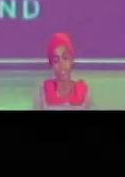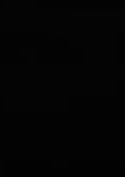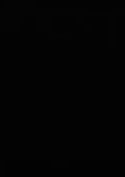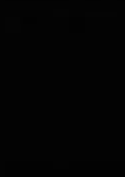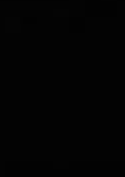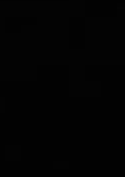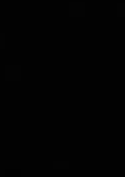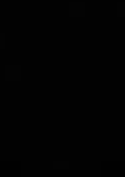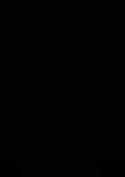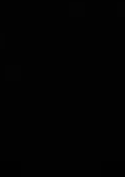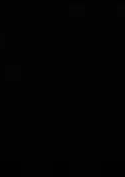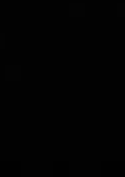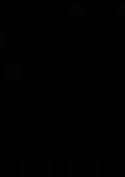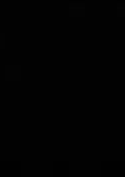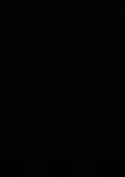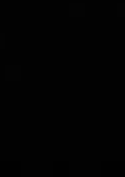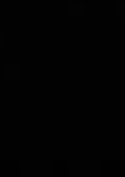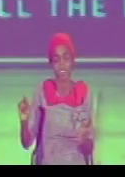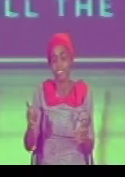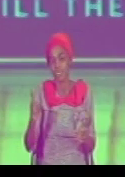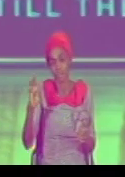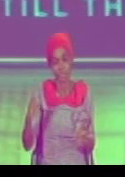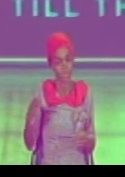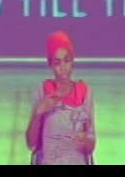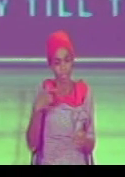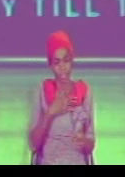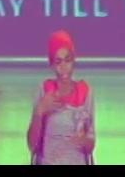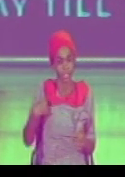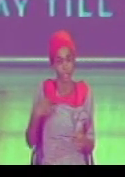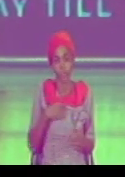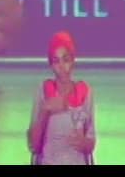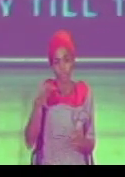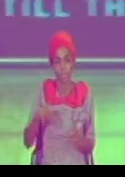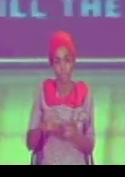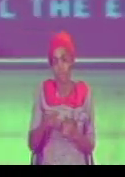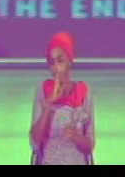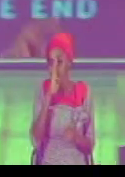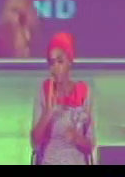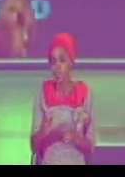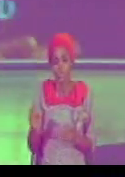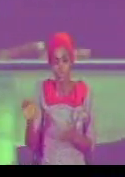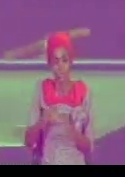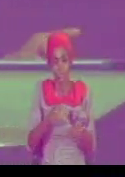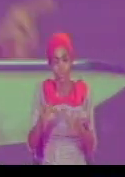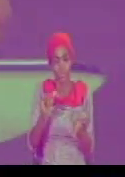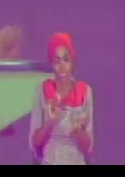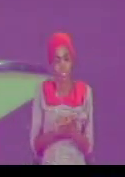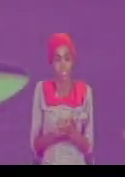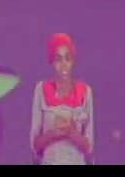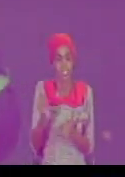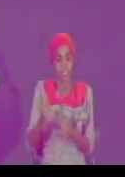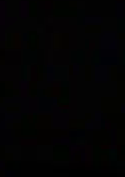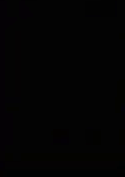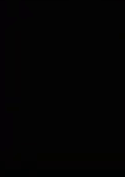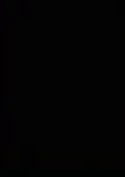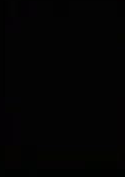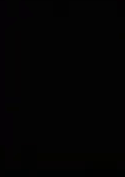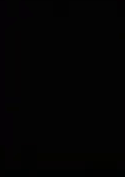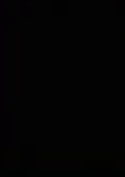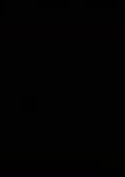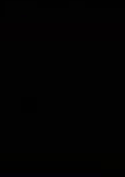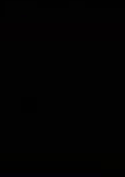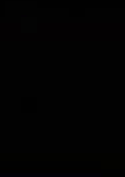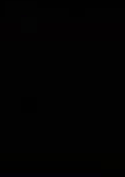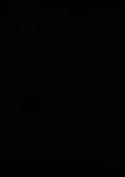God. And we need to be every day till the end of our lives.